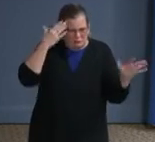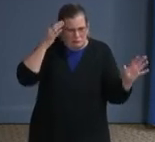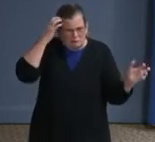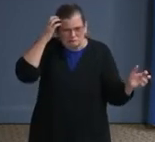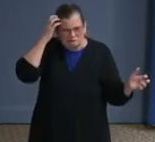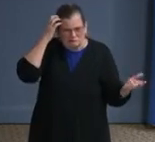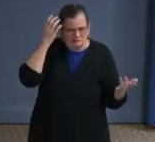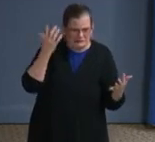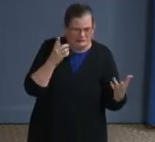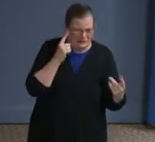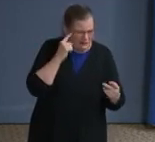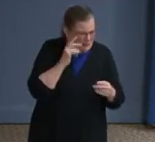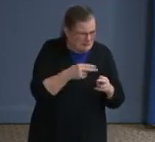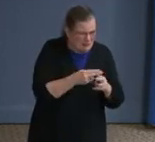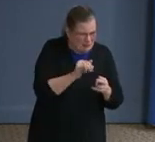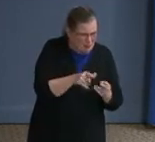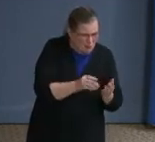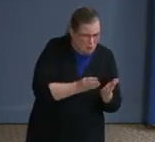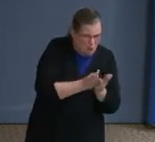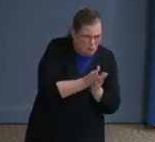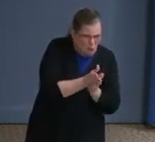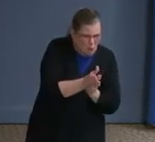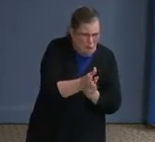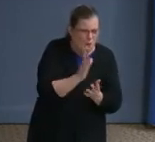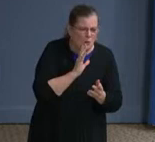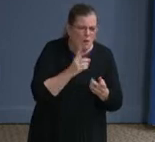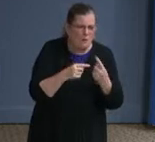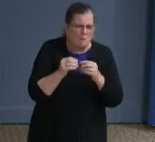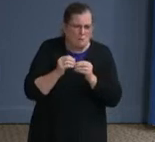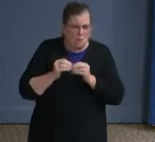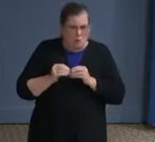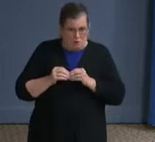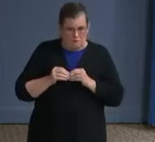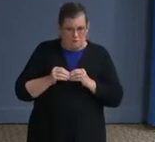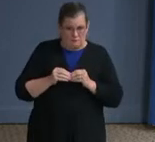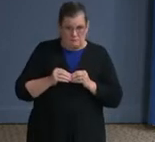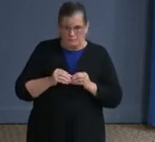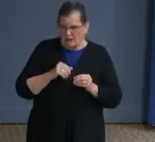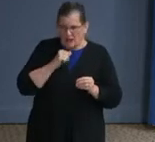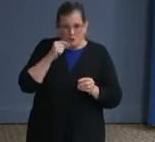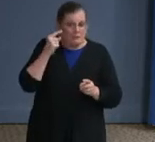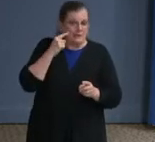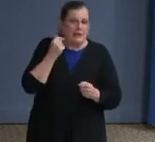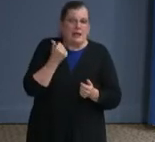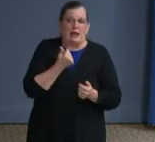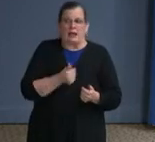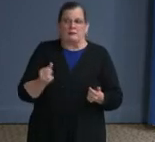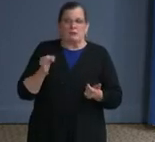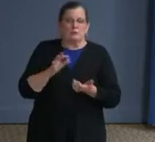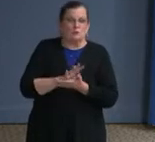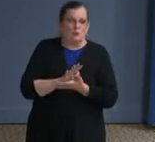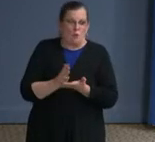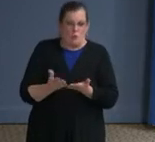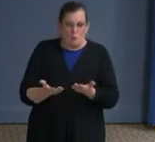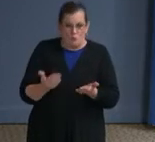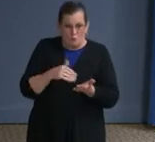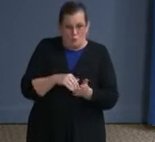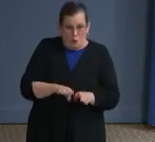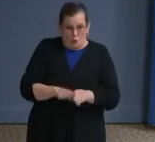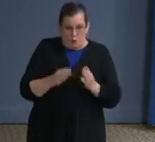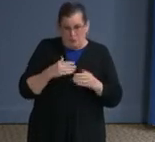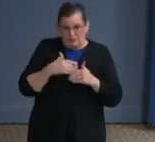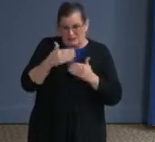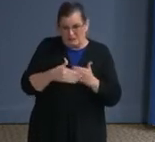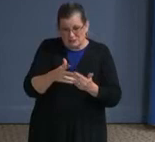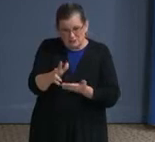thought through more. And the fact of the matter is that I don't think any schools are reopening in the next 2 or 3 weeks, or even